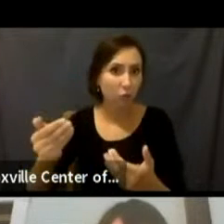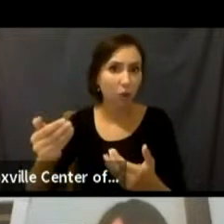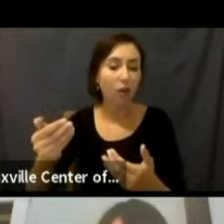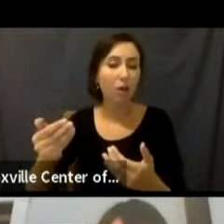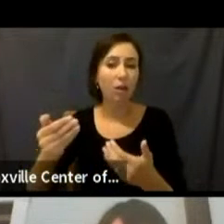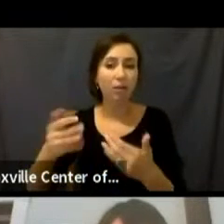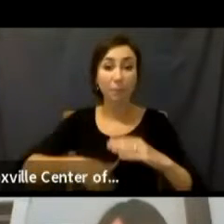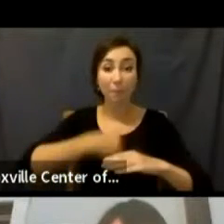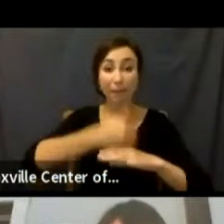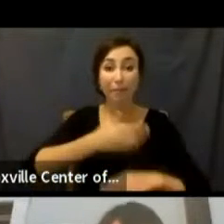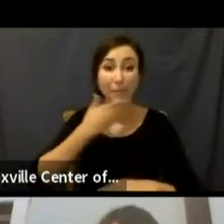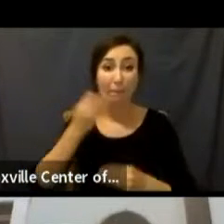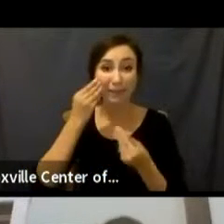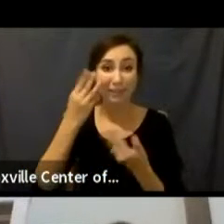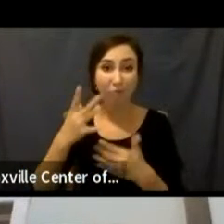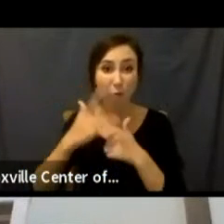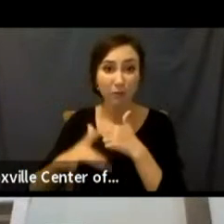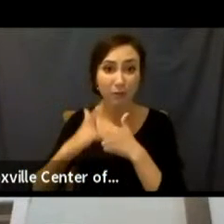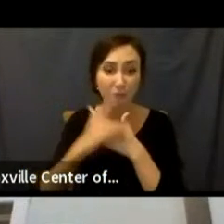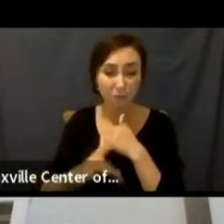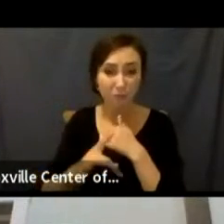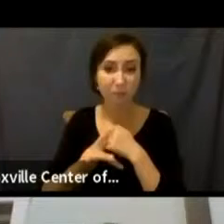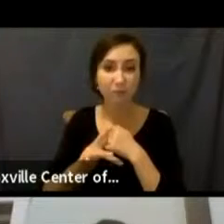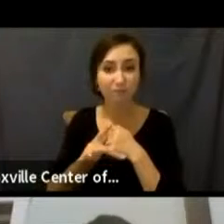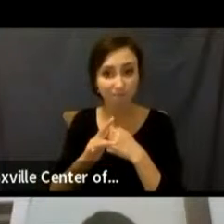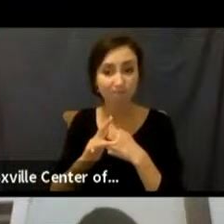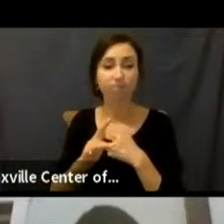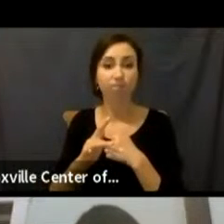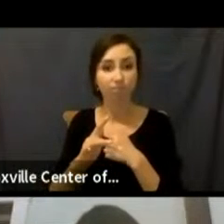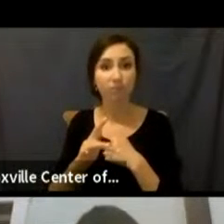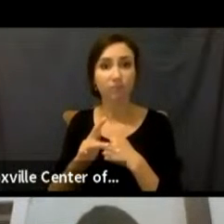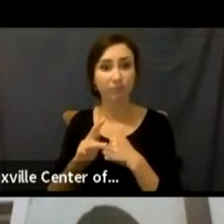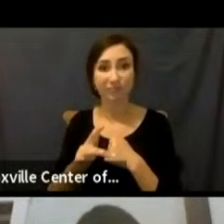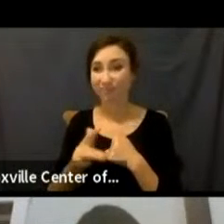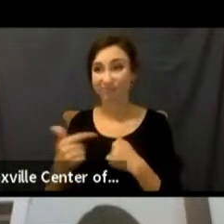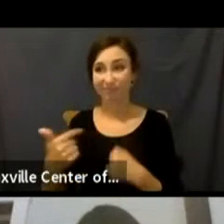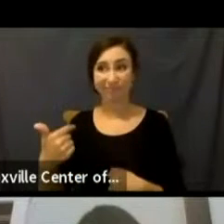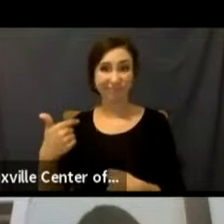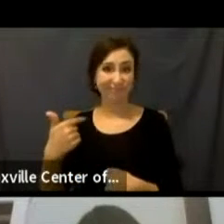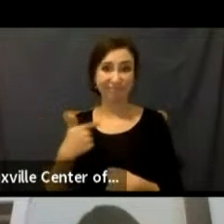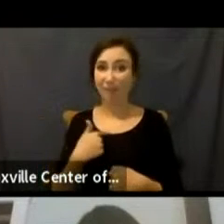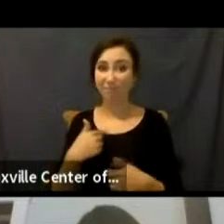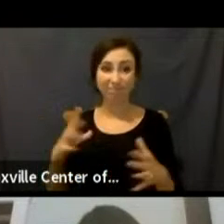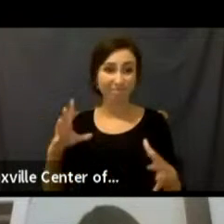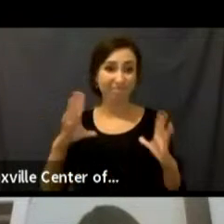based on the best information available, I have no qualms with that.